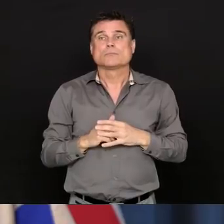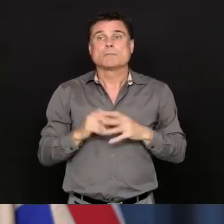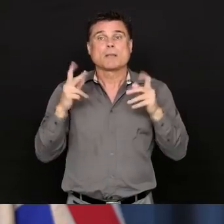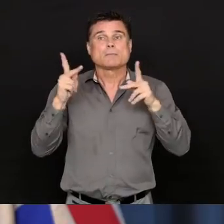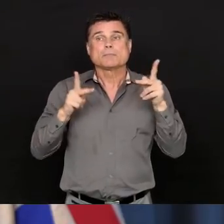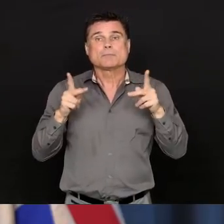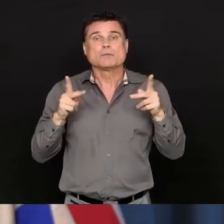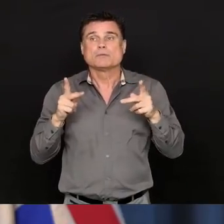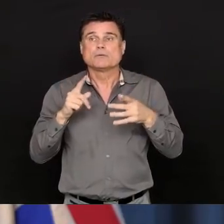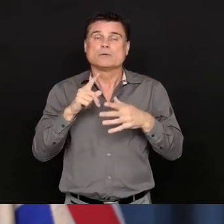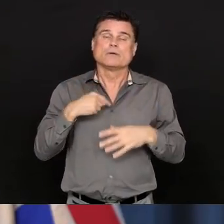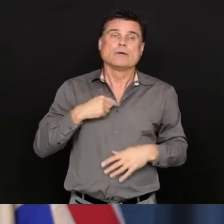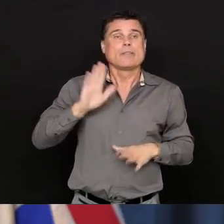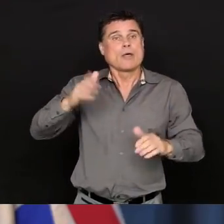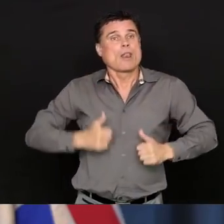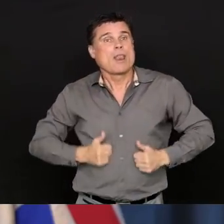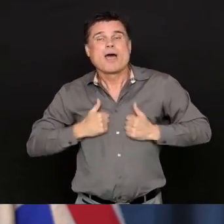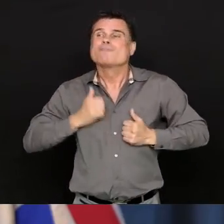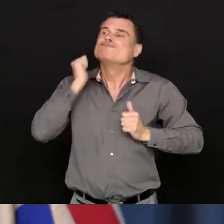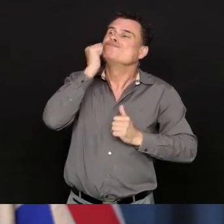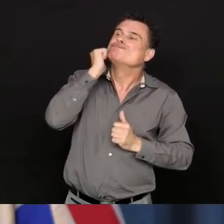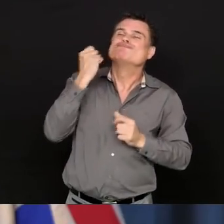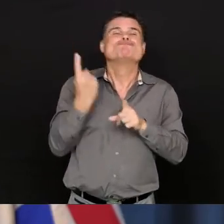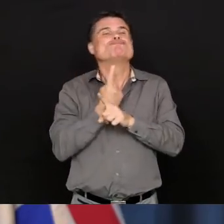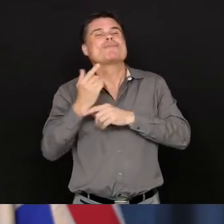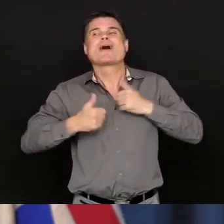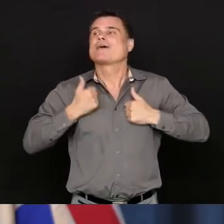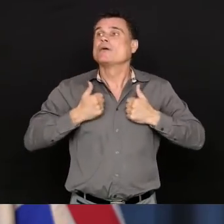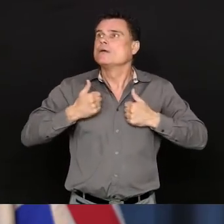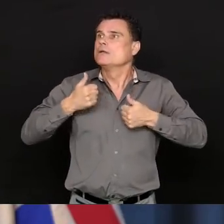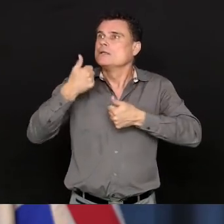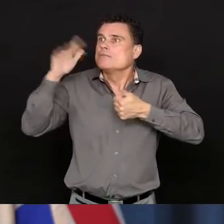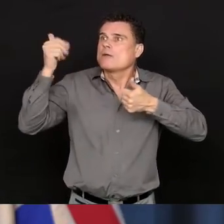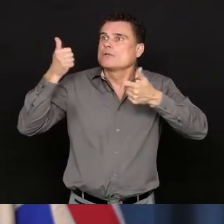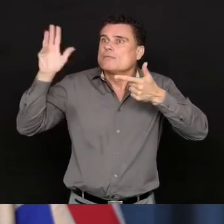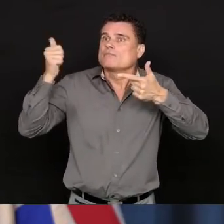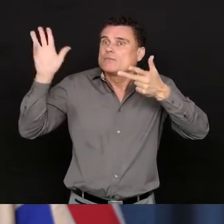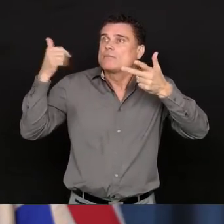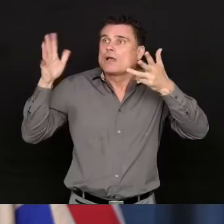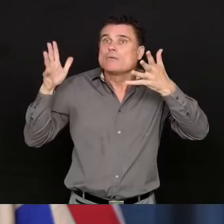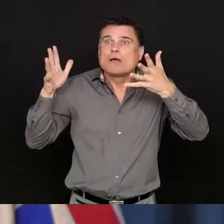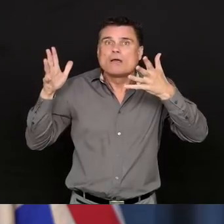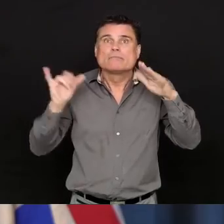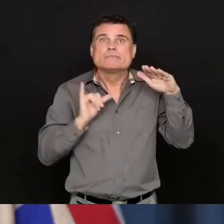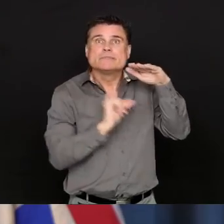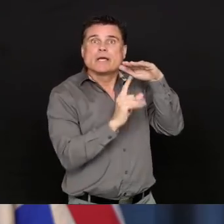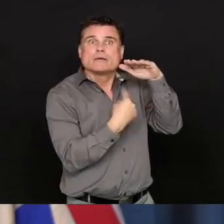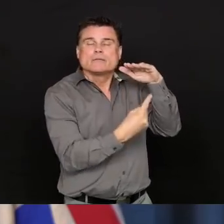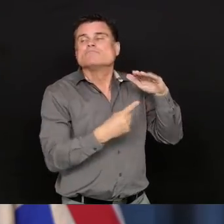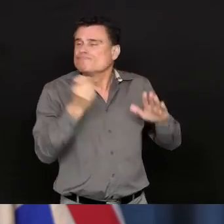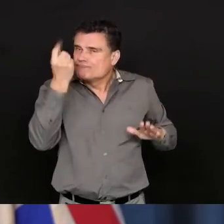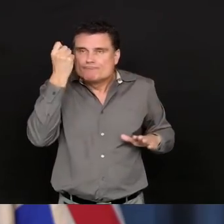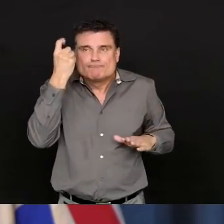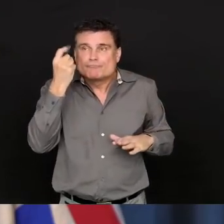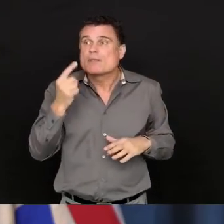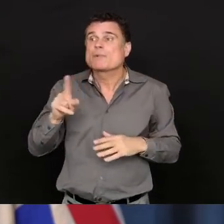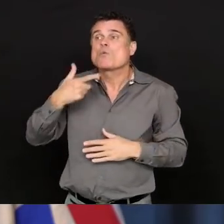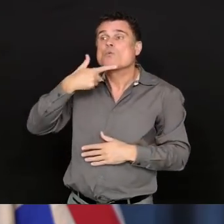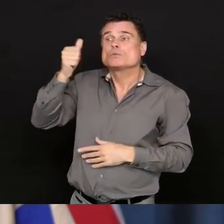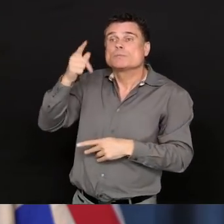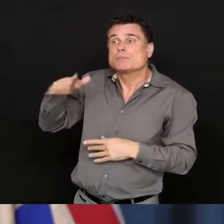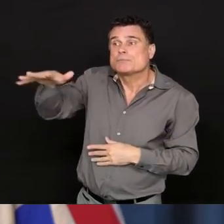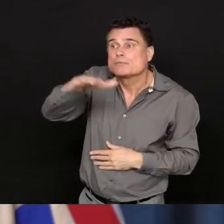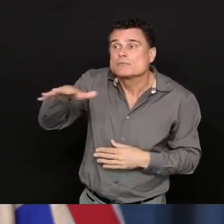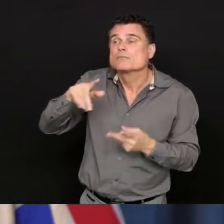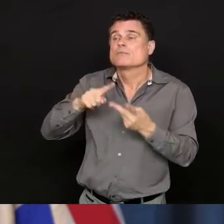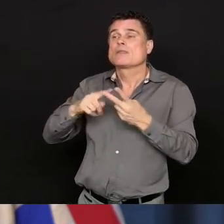families, particularly to protect our elders and our seniors and our healthcare workers. And all of us must continue